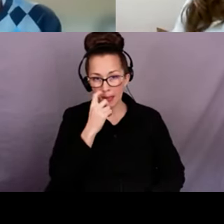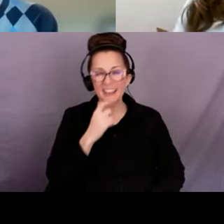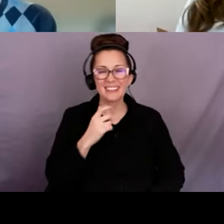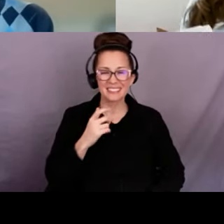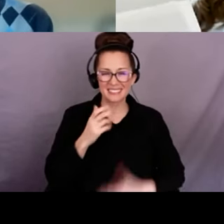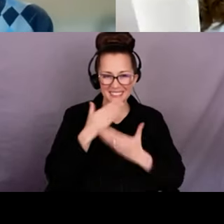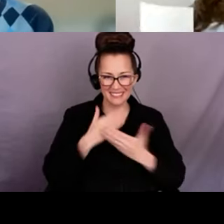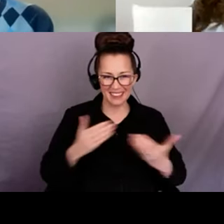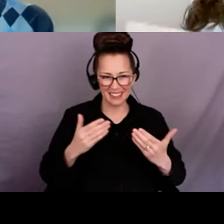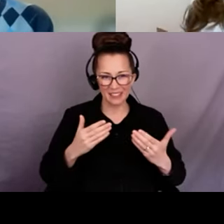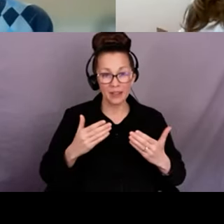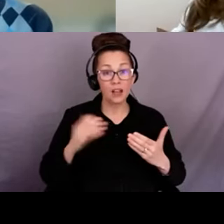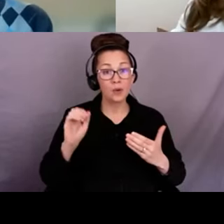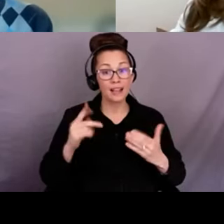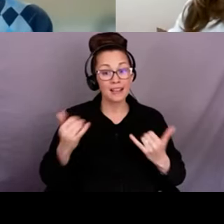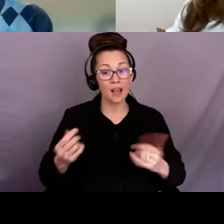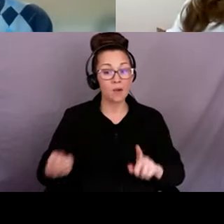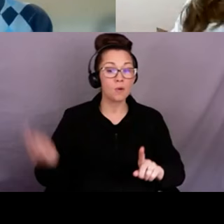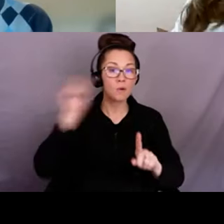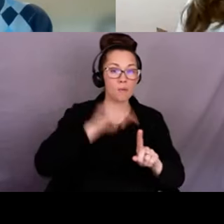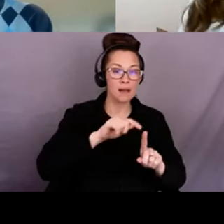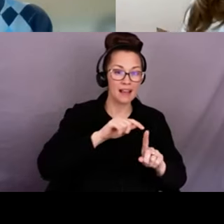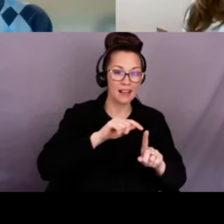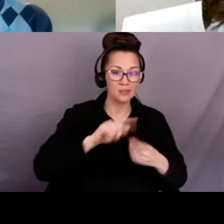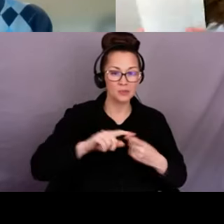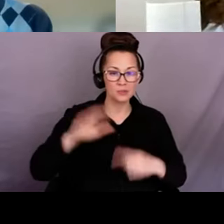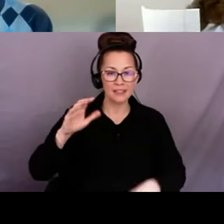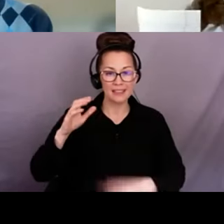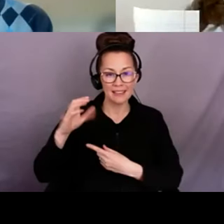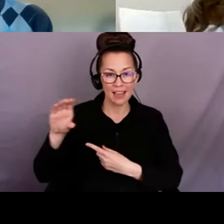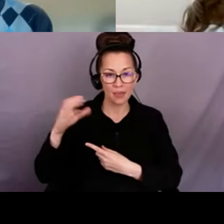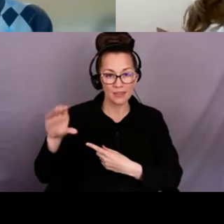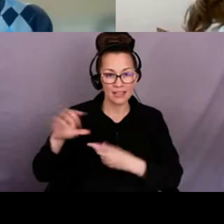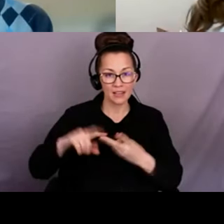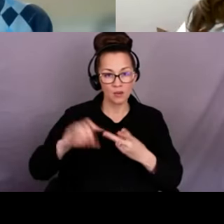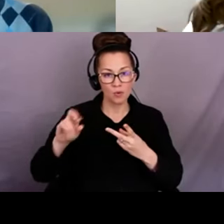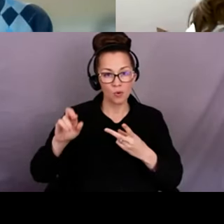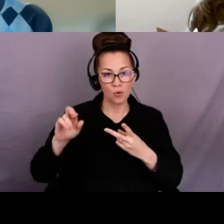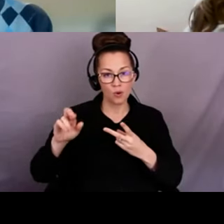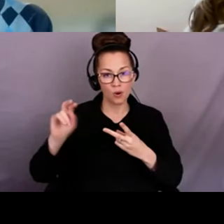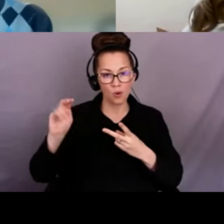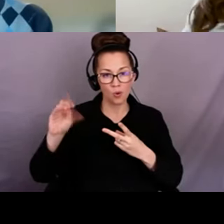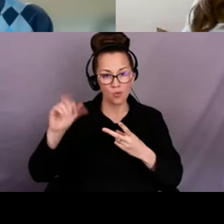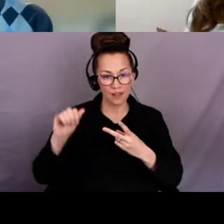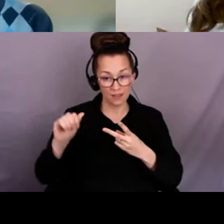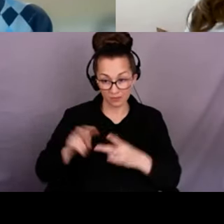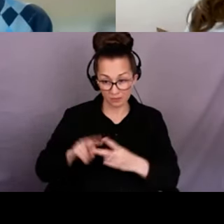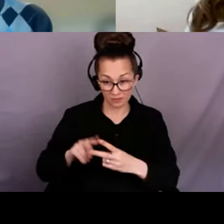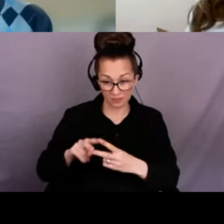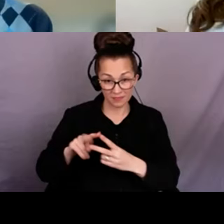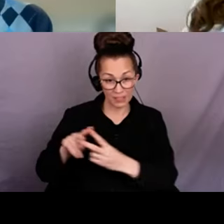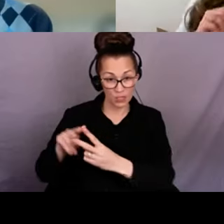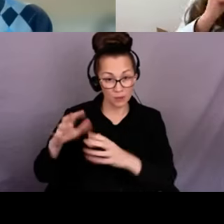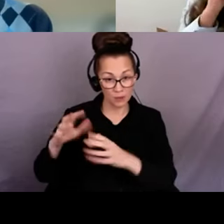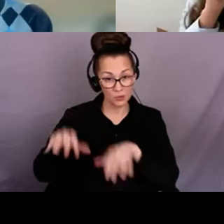And with that, we'll go back to Catherine or Nora. Thank you